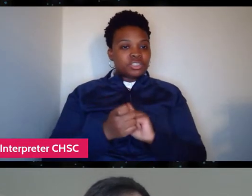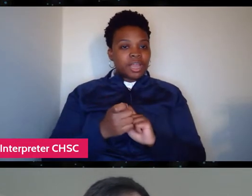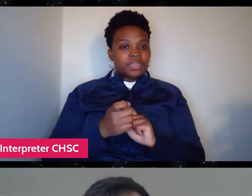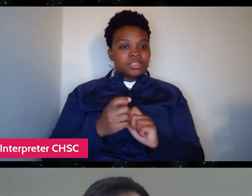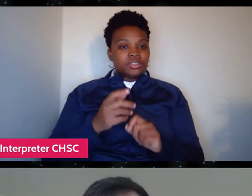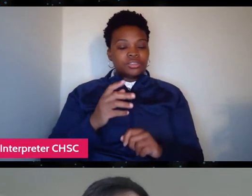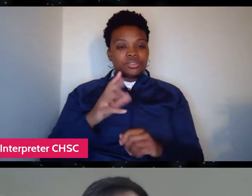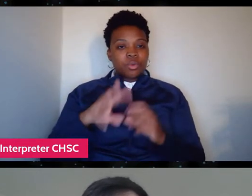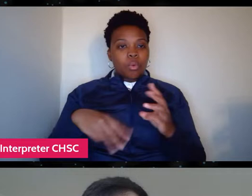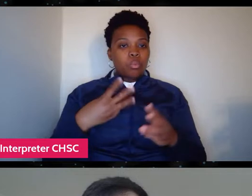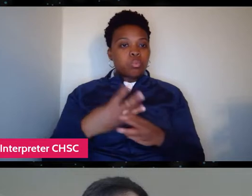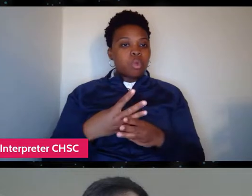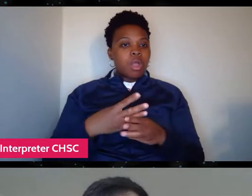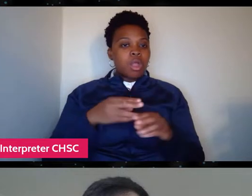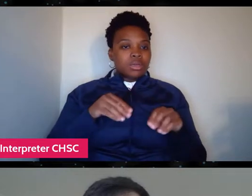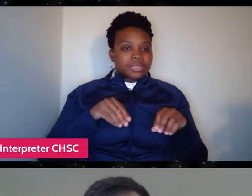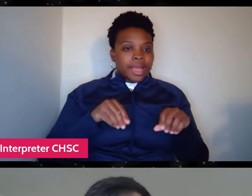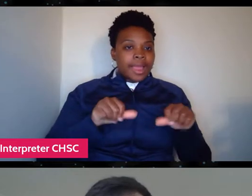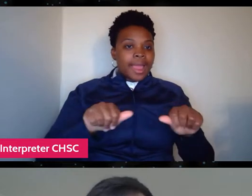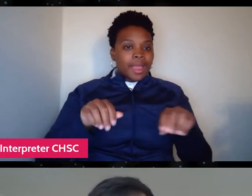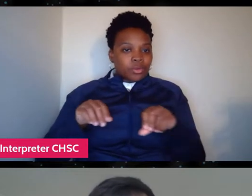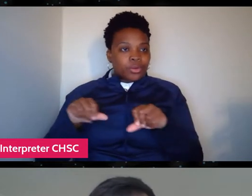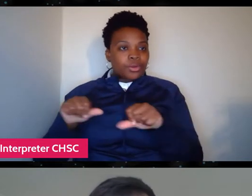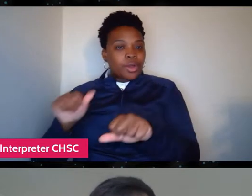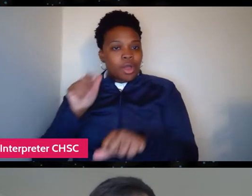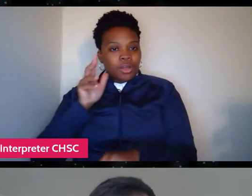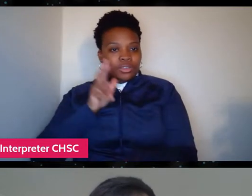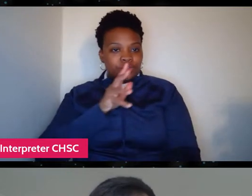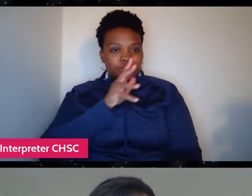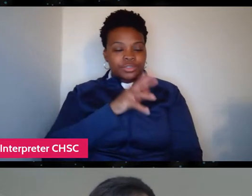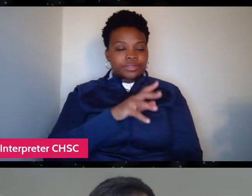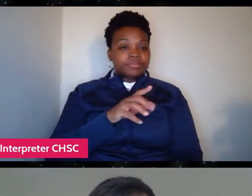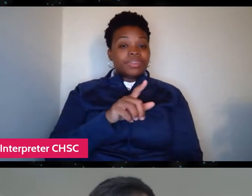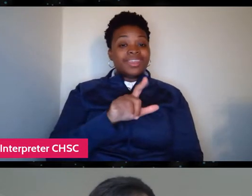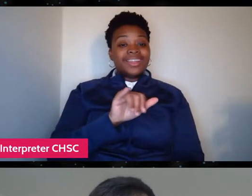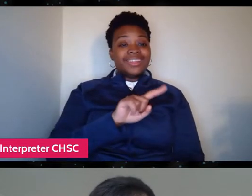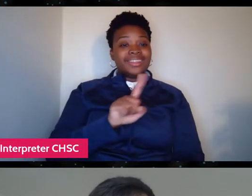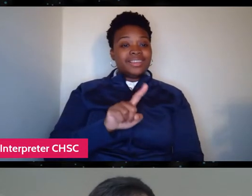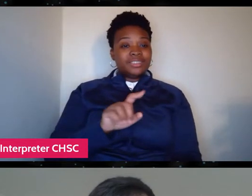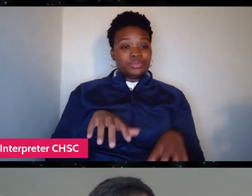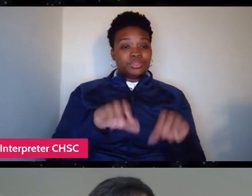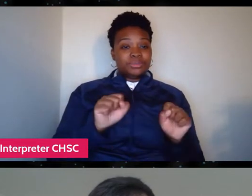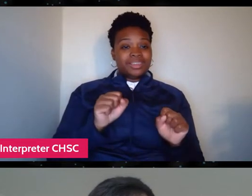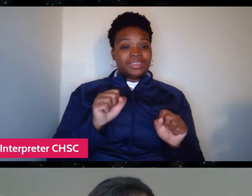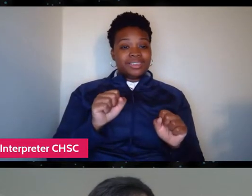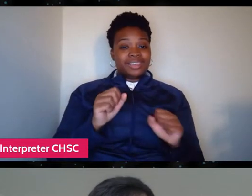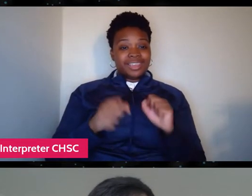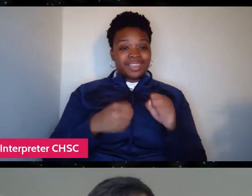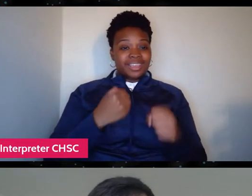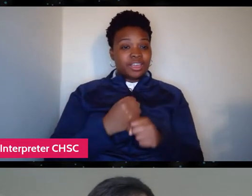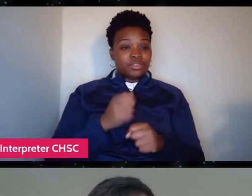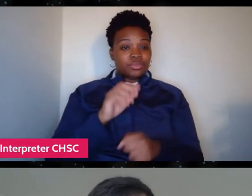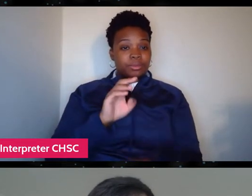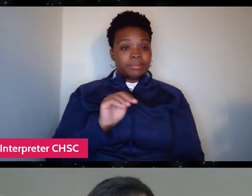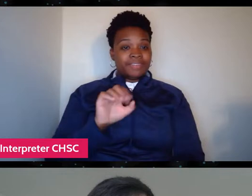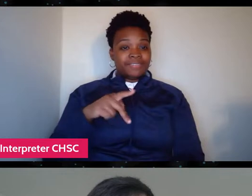know it. So, Liz, you spent 3 years with Memphis Meats. Will there be any kind of follow-up?